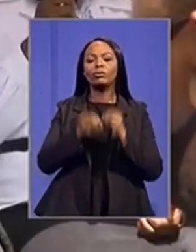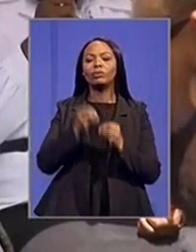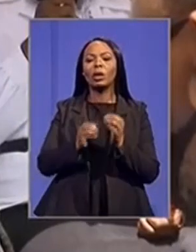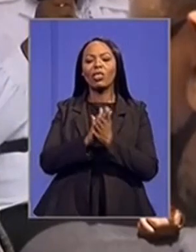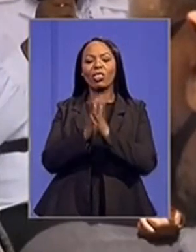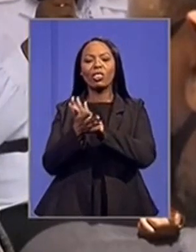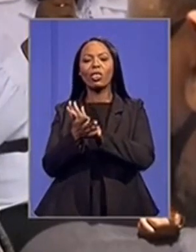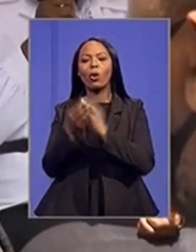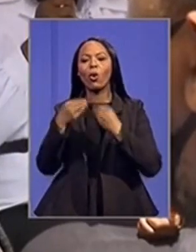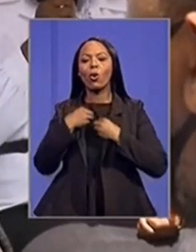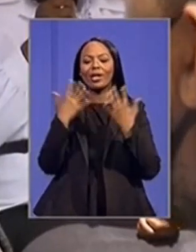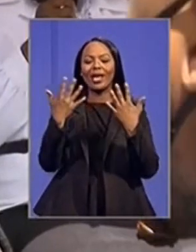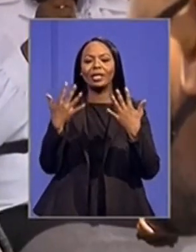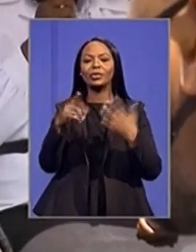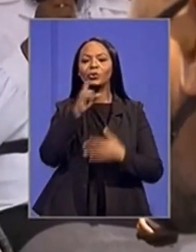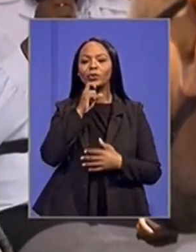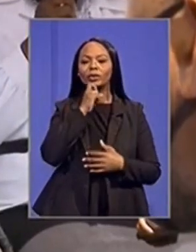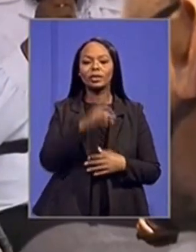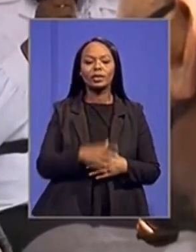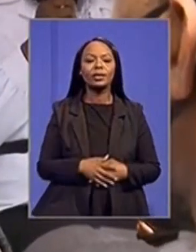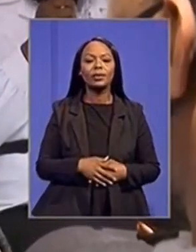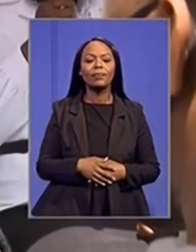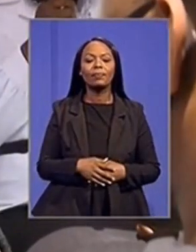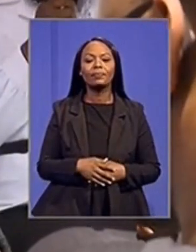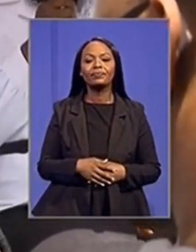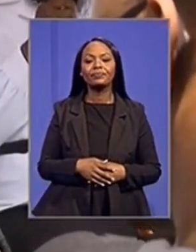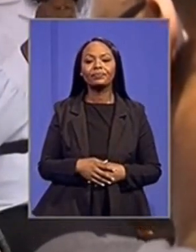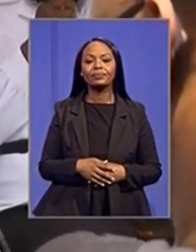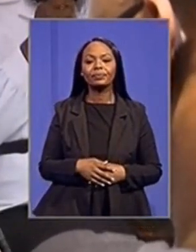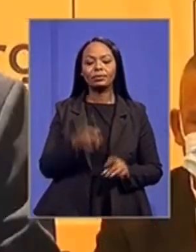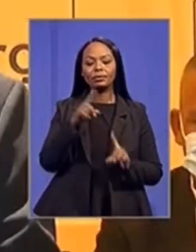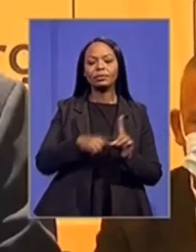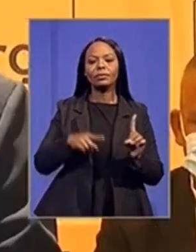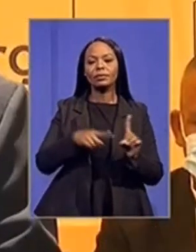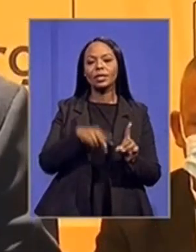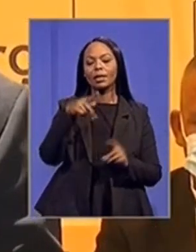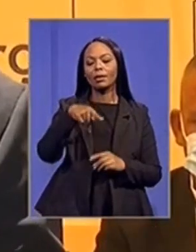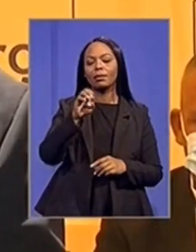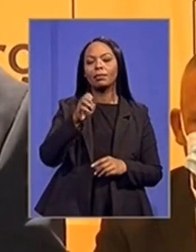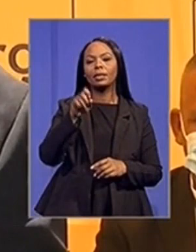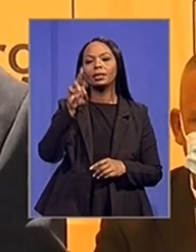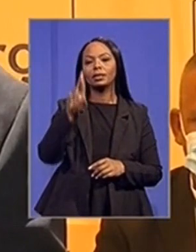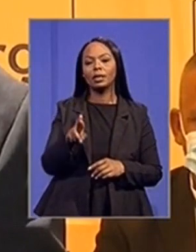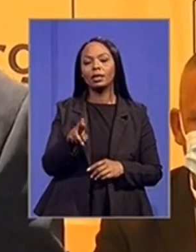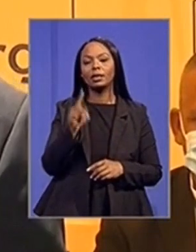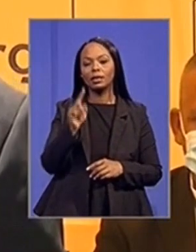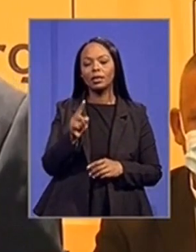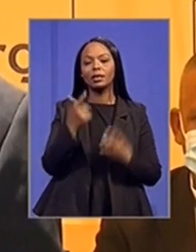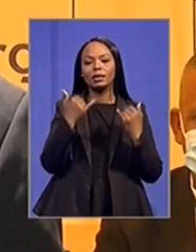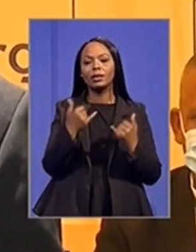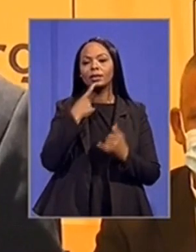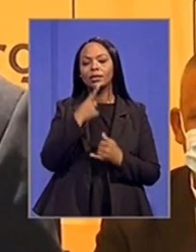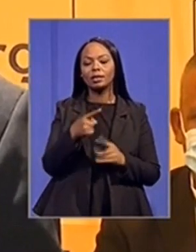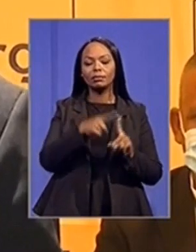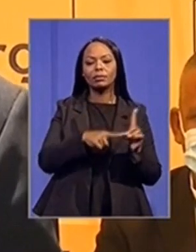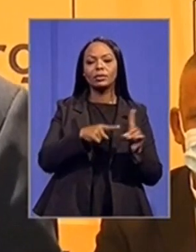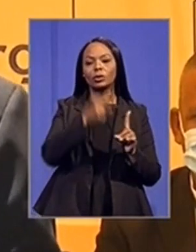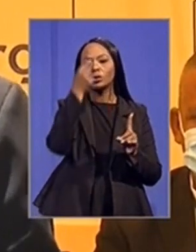Molebedi wa kereke Anglican e Johannesburg ya seng a beile meja fatshe Peter Lenkwe o re Tutu ya hlokaetseng a le dilemo